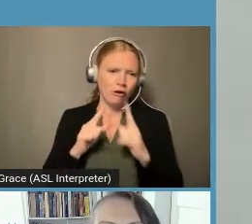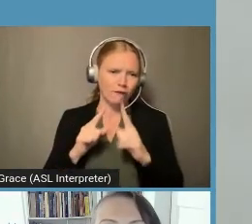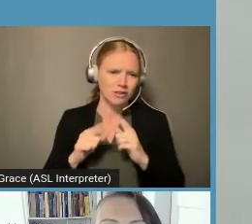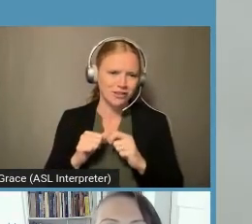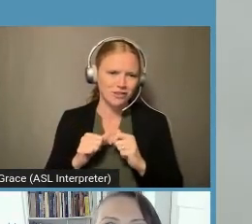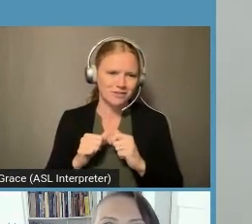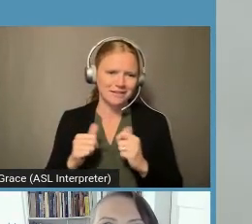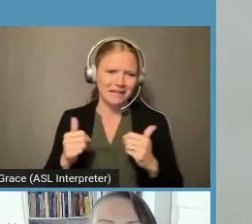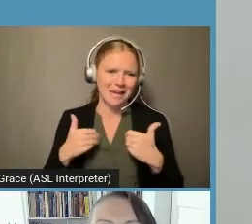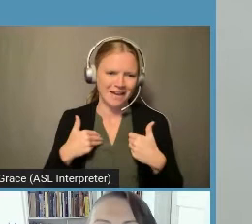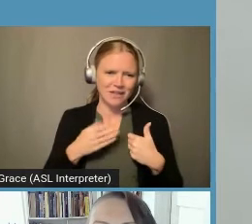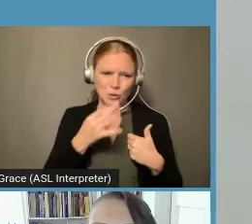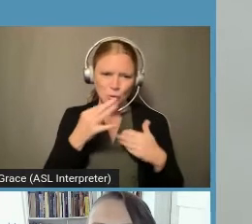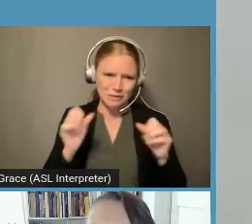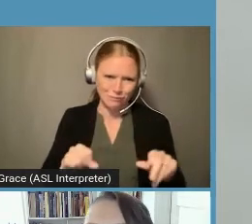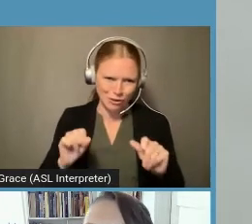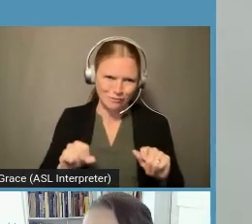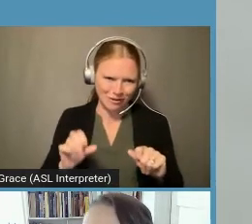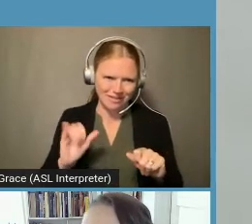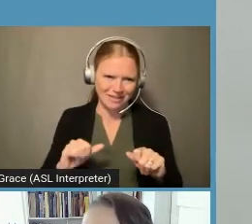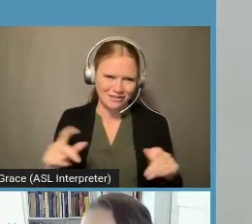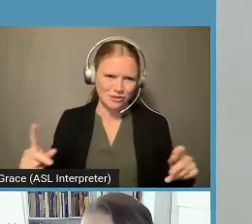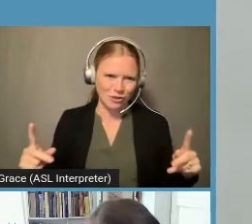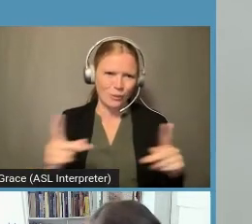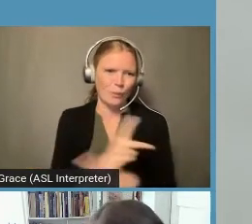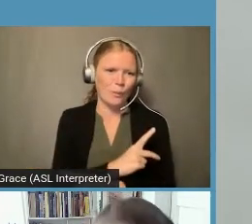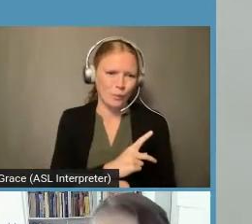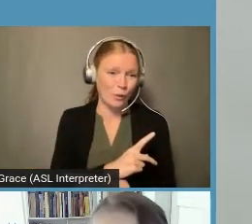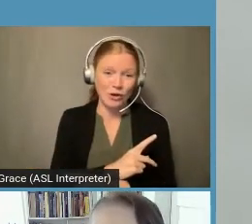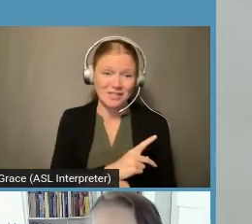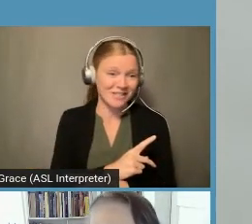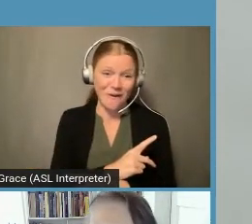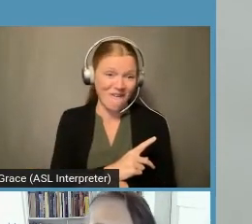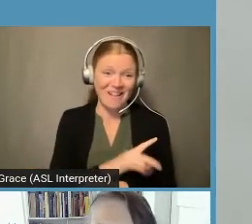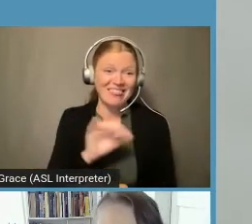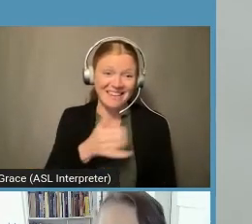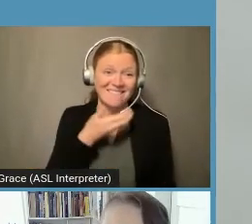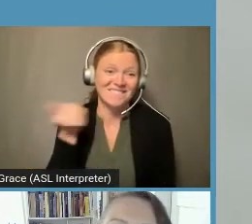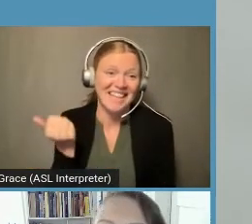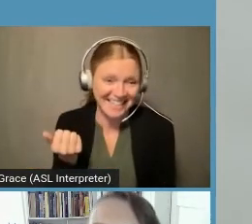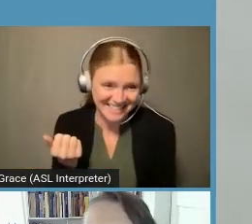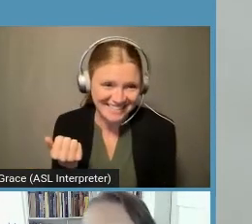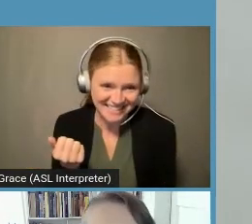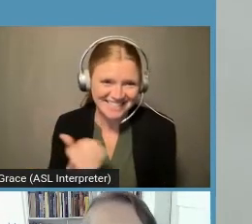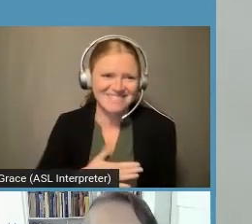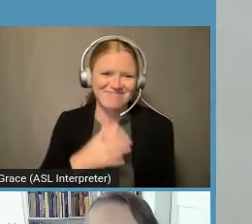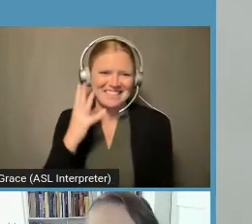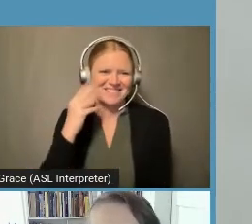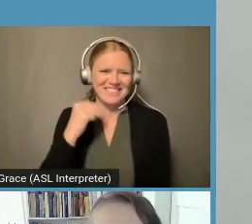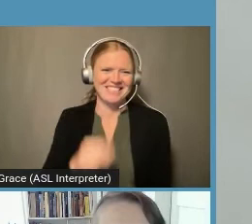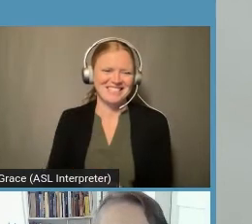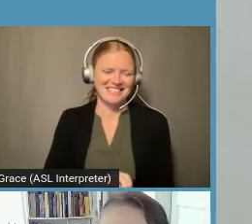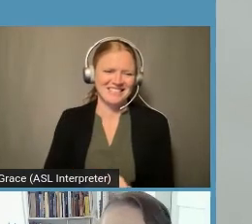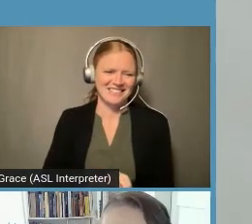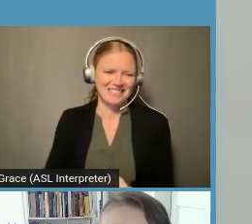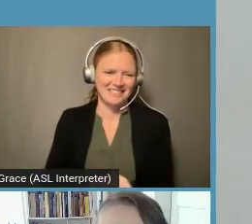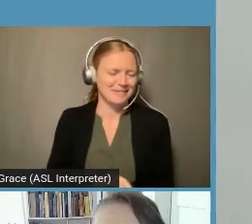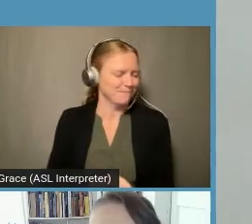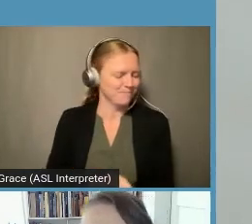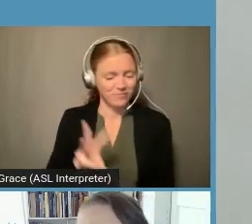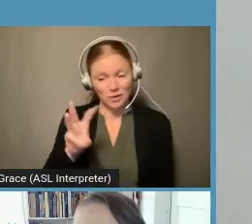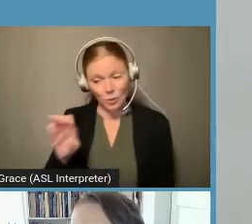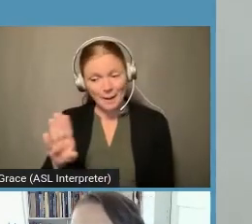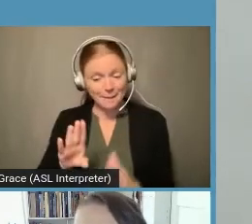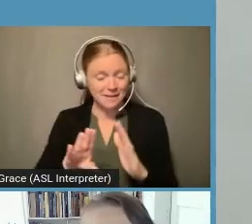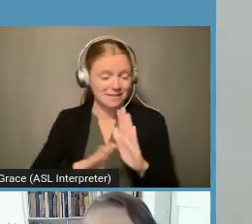as possible makes it the least amount of uncomfortable in my experience. So whether that's with a web developer or